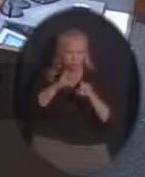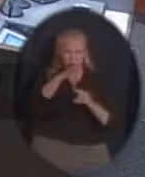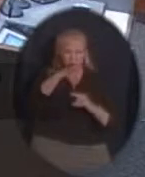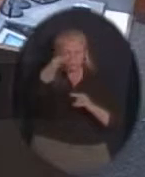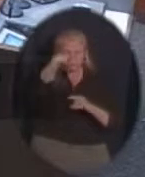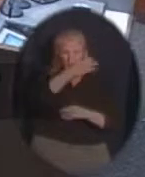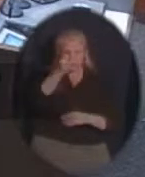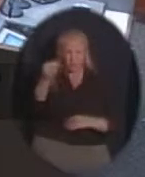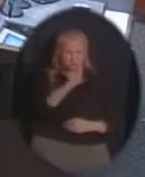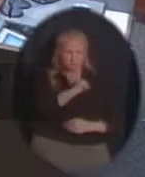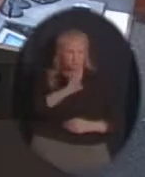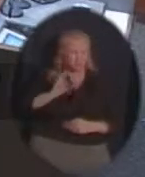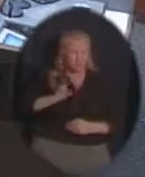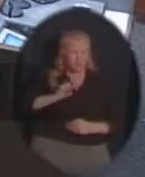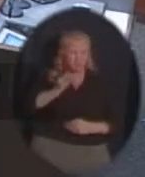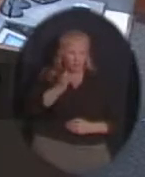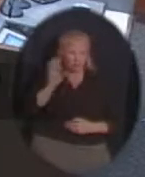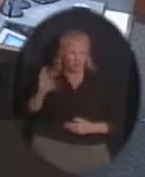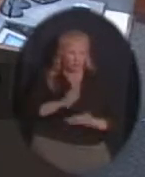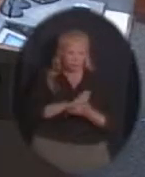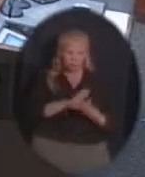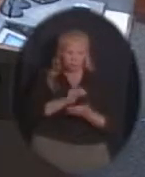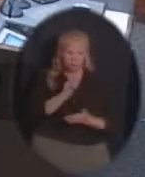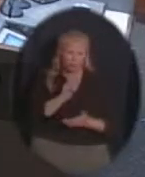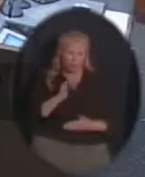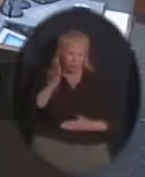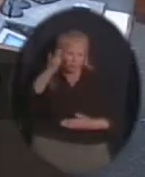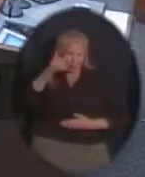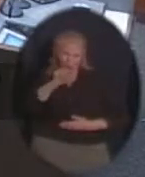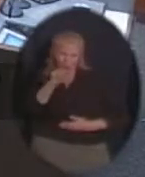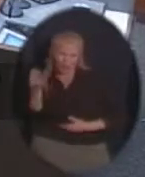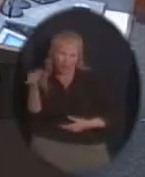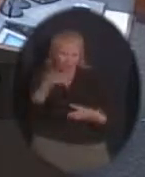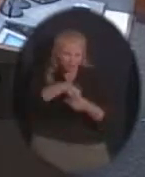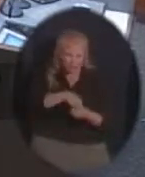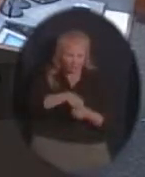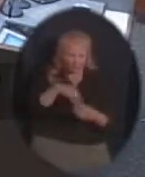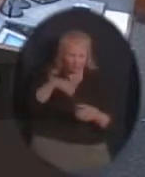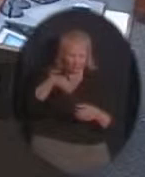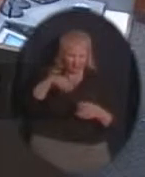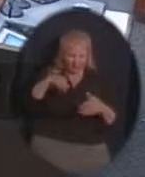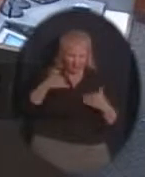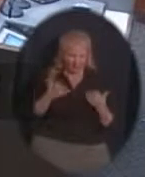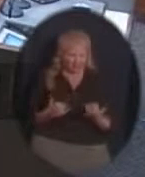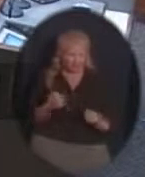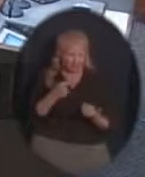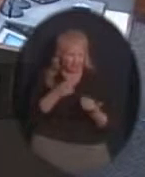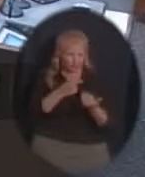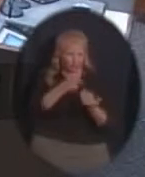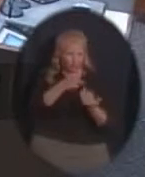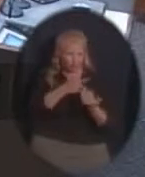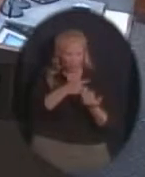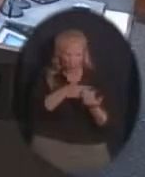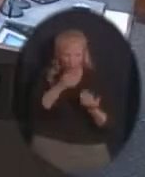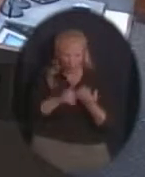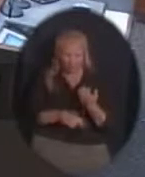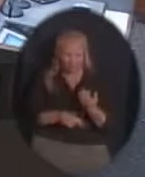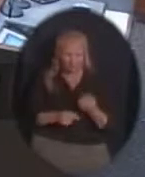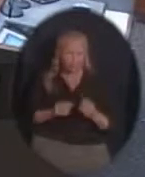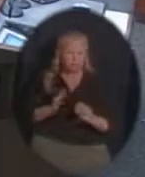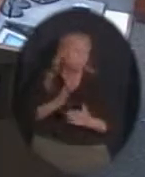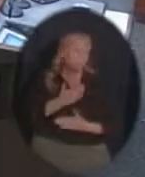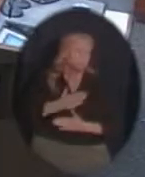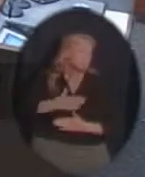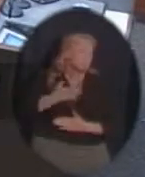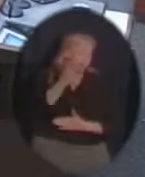the staff of the schools that are not going to be a part of the pilot, please understand that we as a